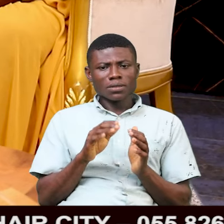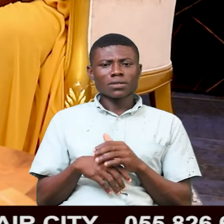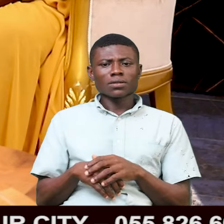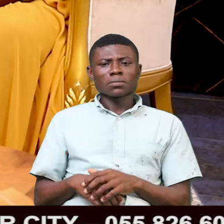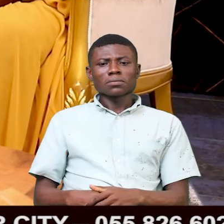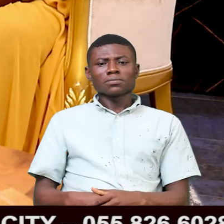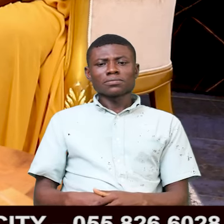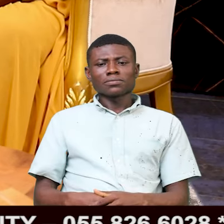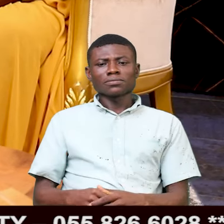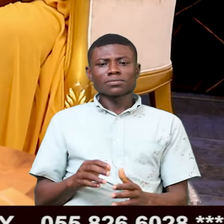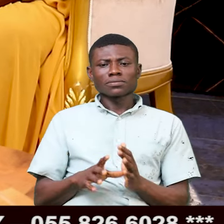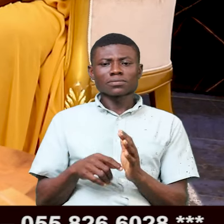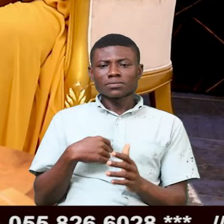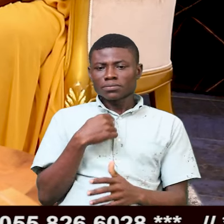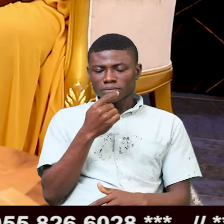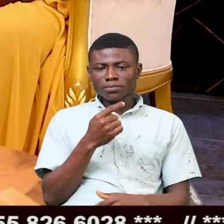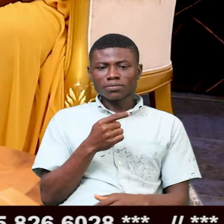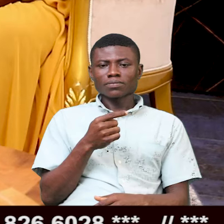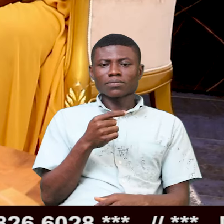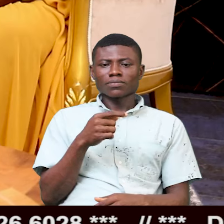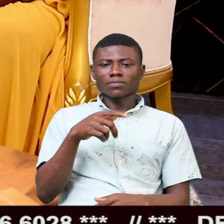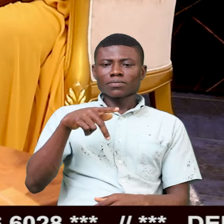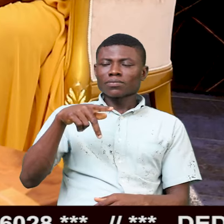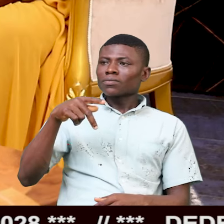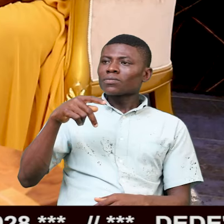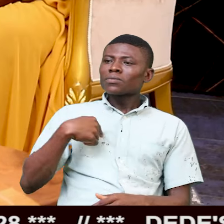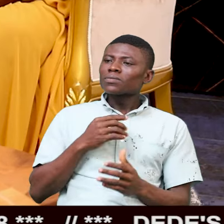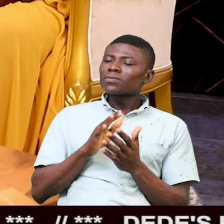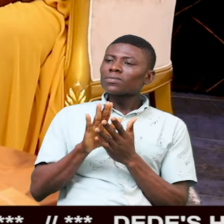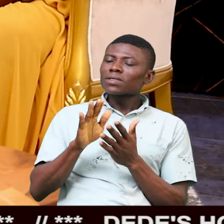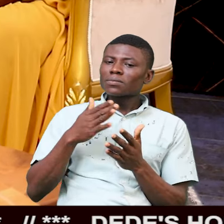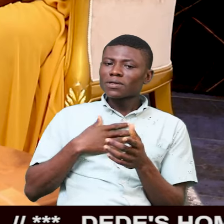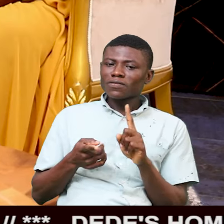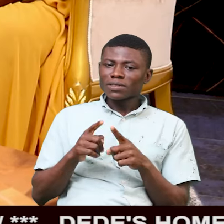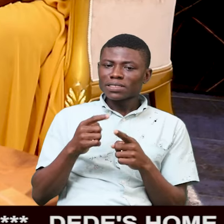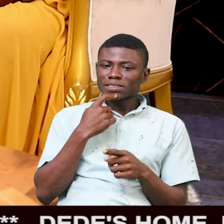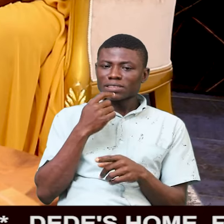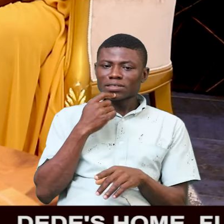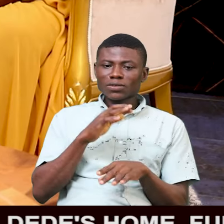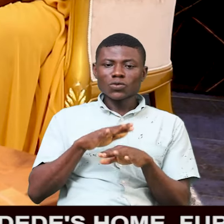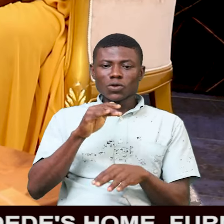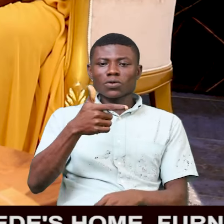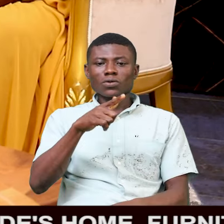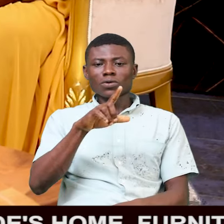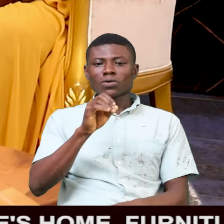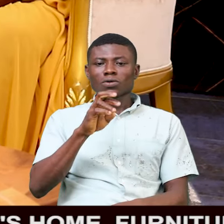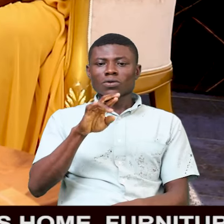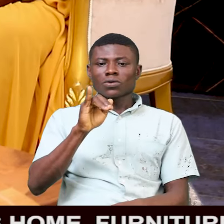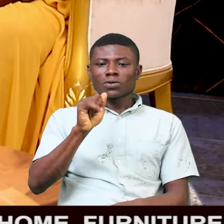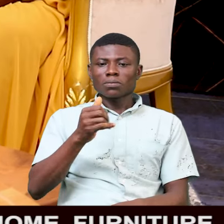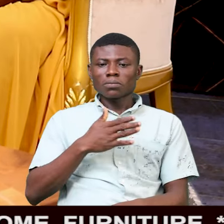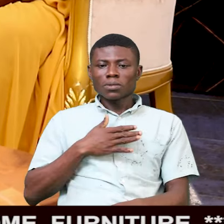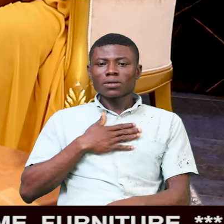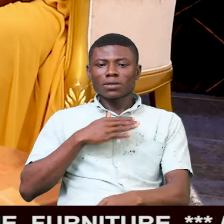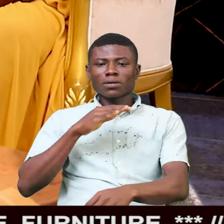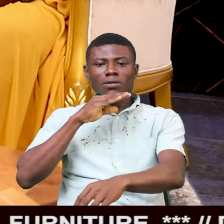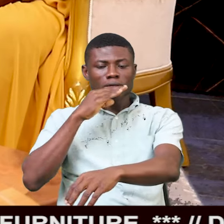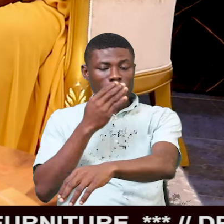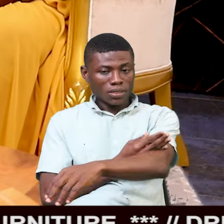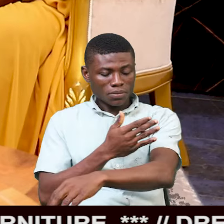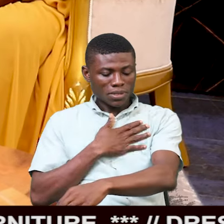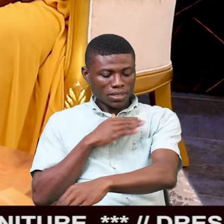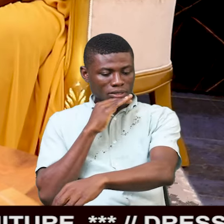and me catch Peter say Piero chale who's that and I say oh, Gloria She's my daughter. That's